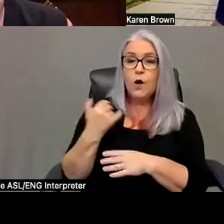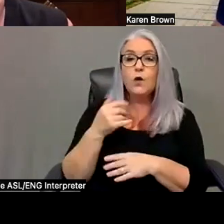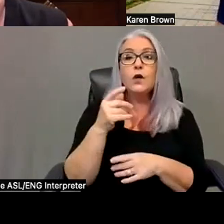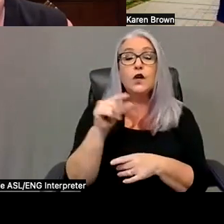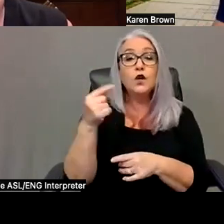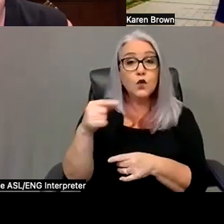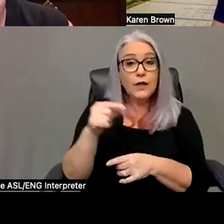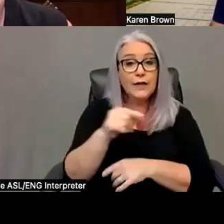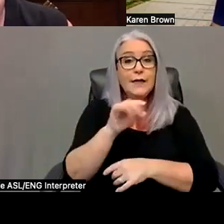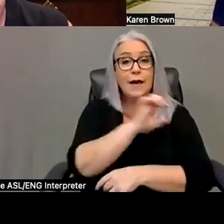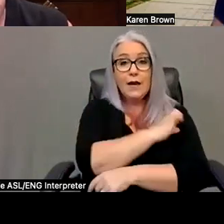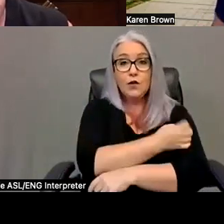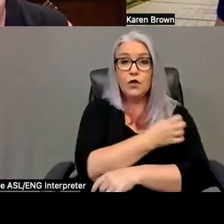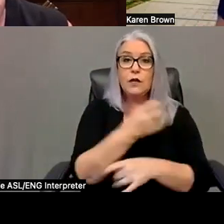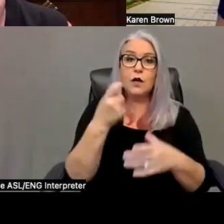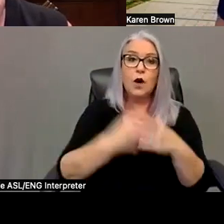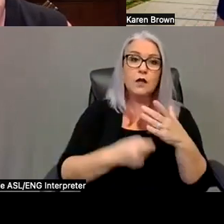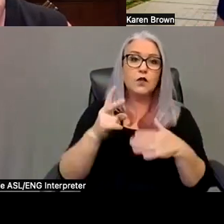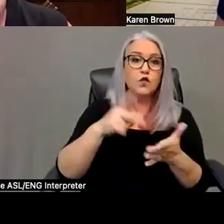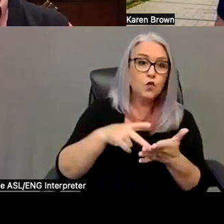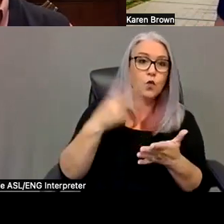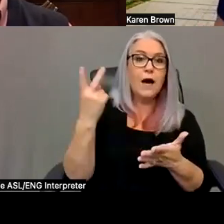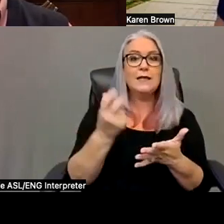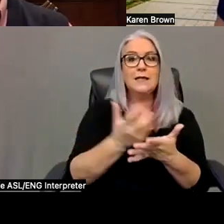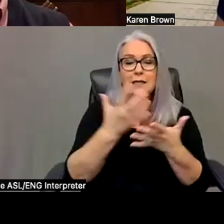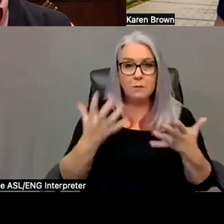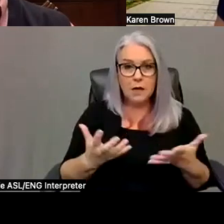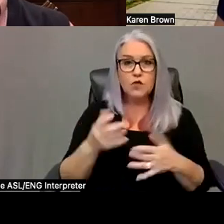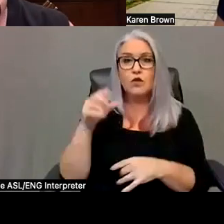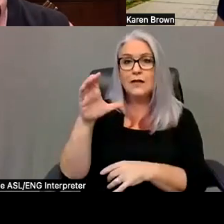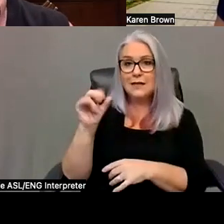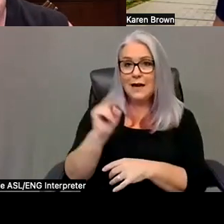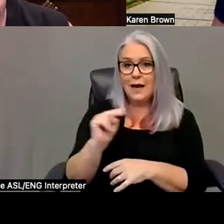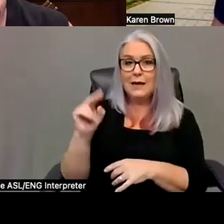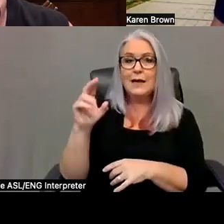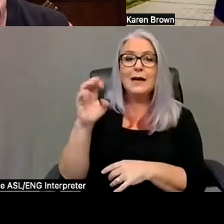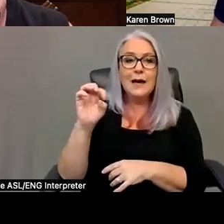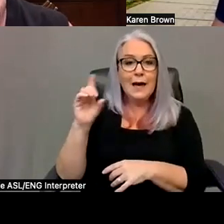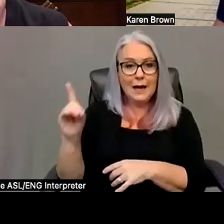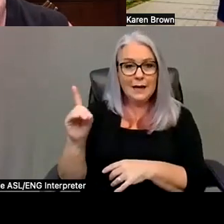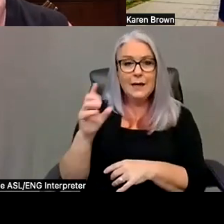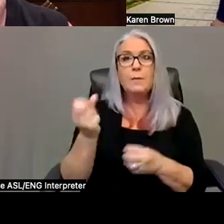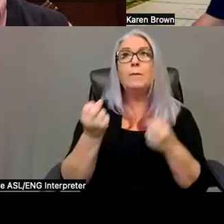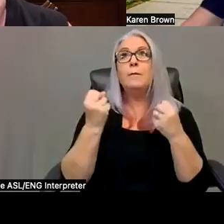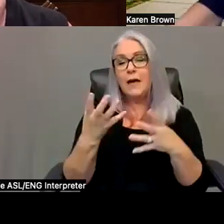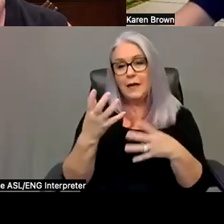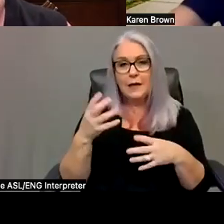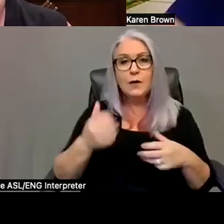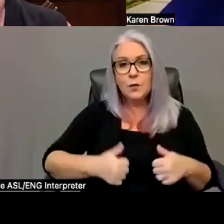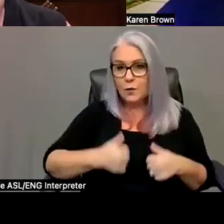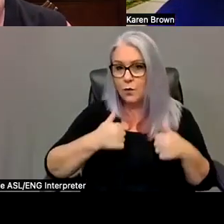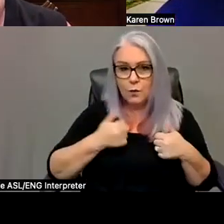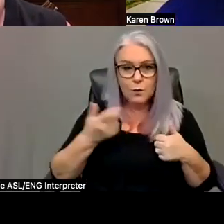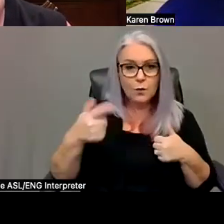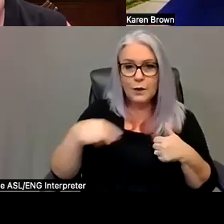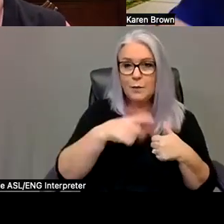green energy costs twice as much as Con Ed, twice as much. And there are many, many, many residents that don't realize on the back